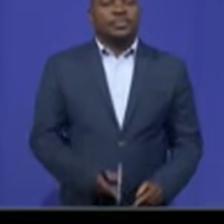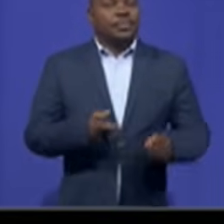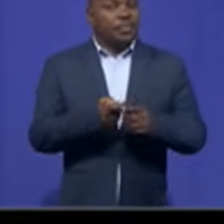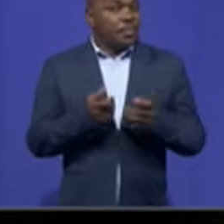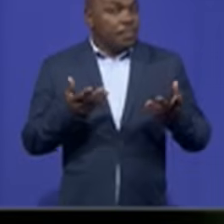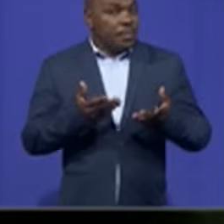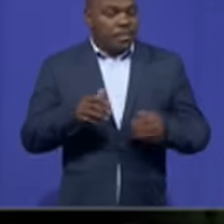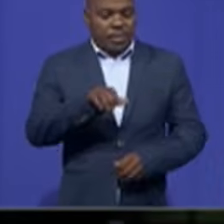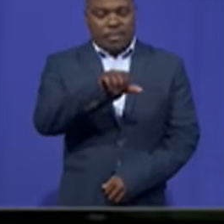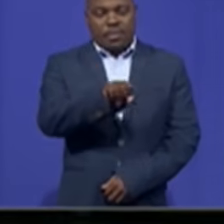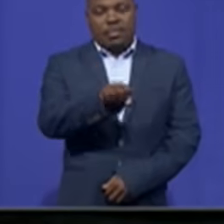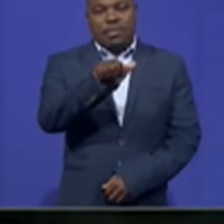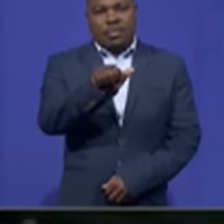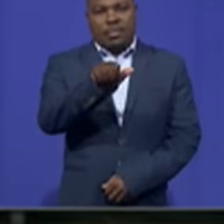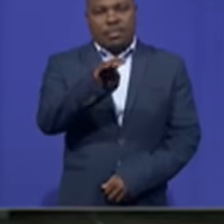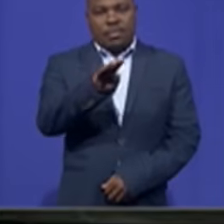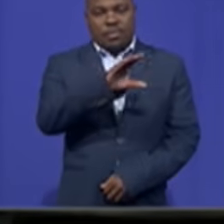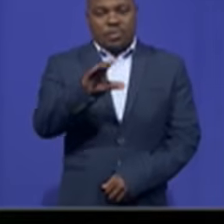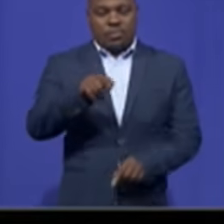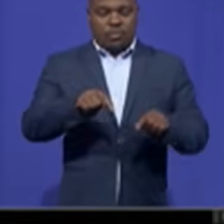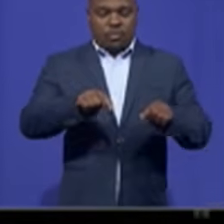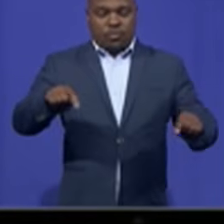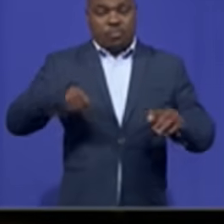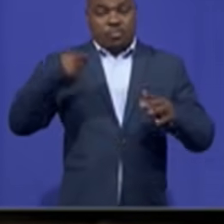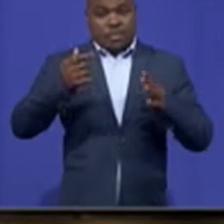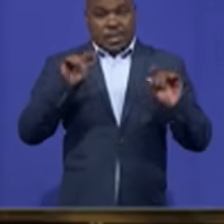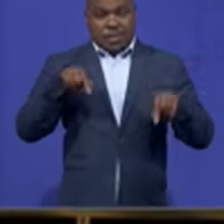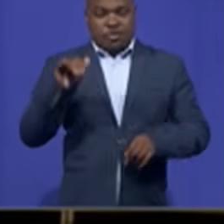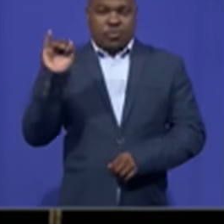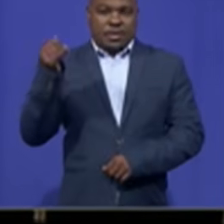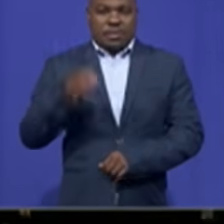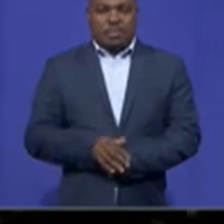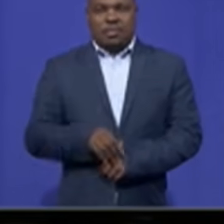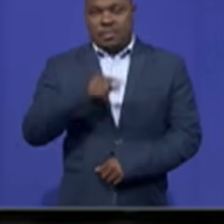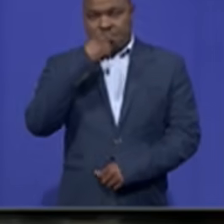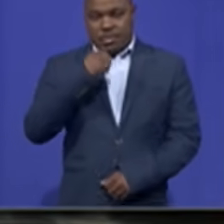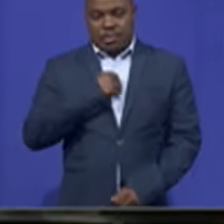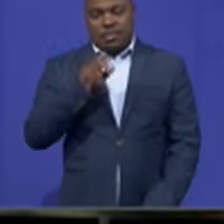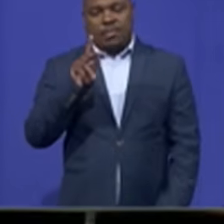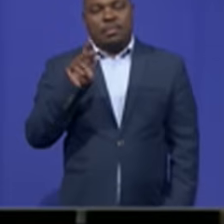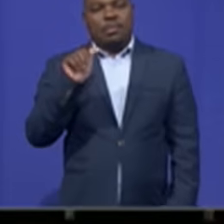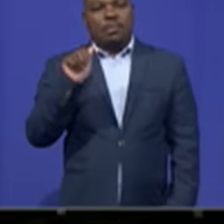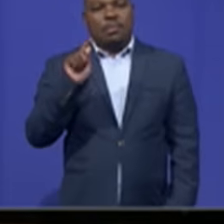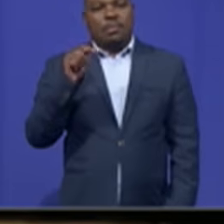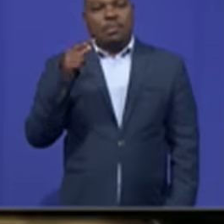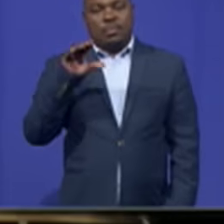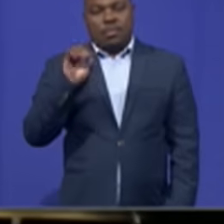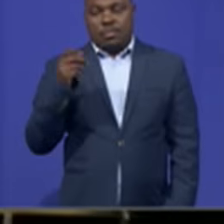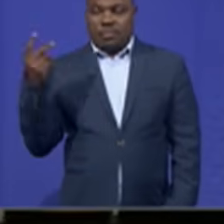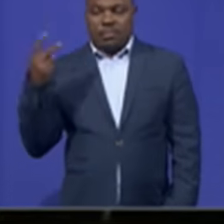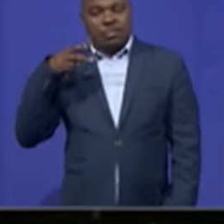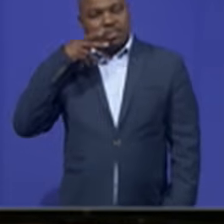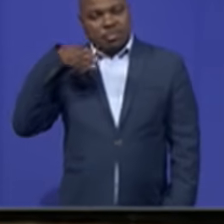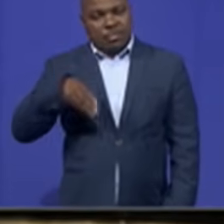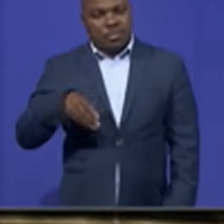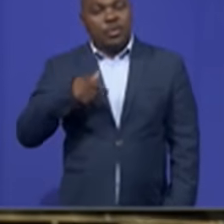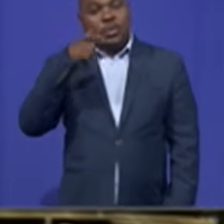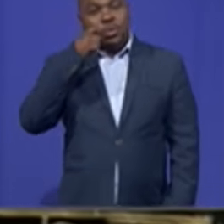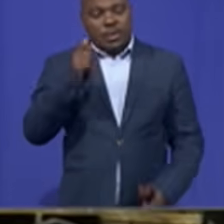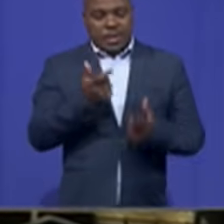Ka tlhamalalo go tswa SABC Studio 10 Auckland Park, Johannesburg, nna ka tle go moiselele Augustine Letlalo re go tlisetsa kgaso ya dikgang